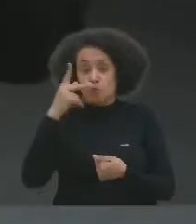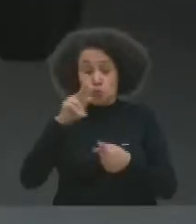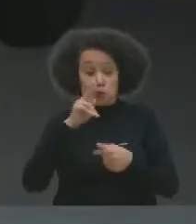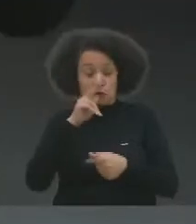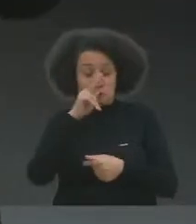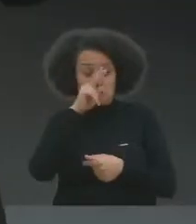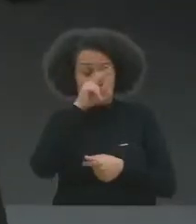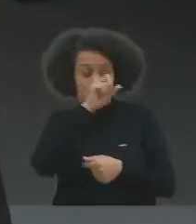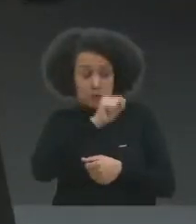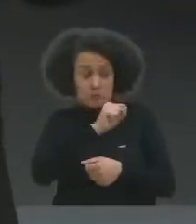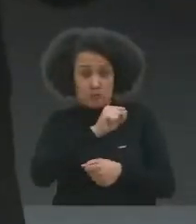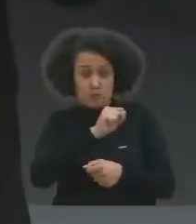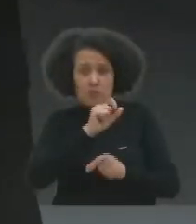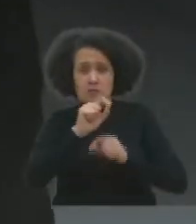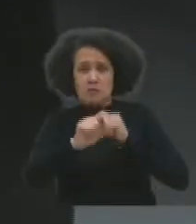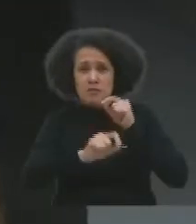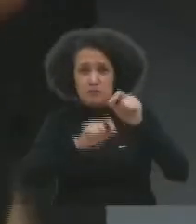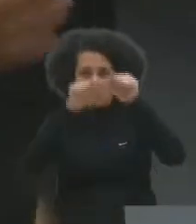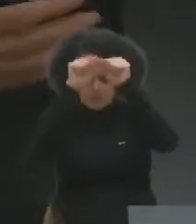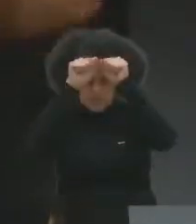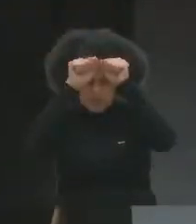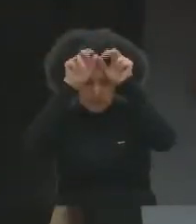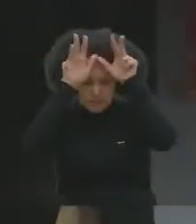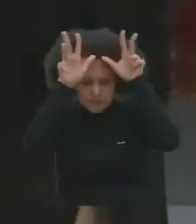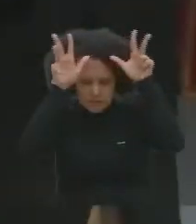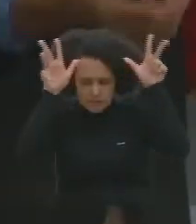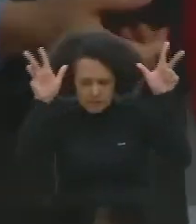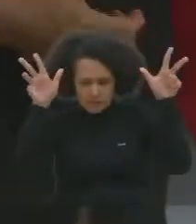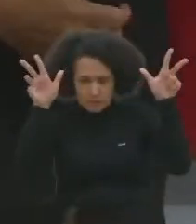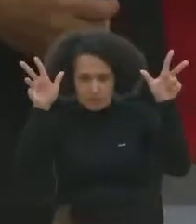força vinha da sua humildade, da sua